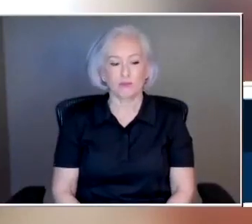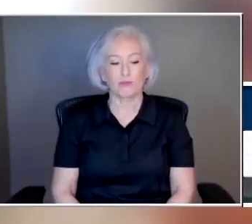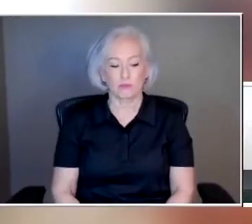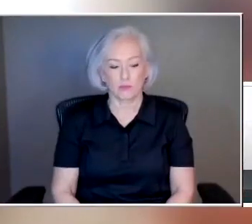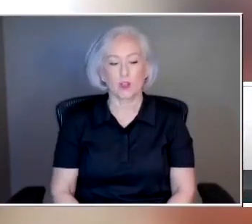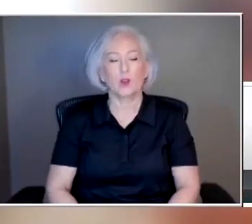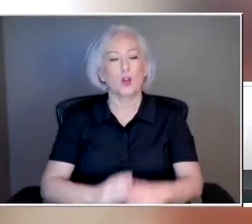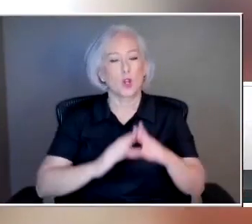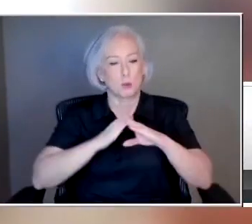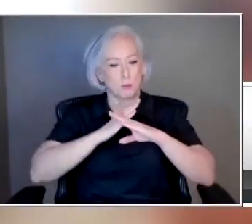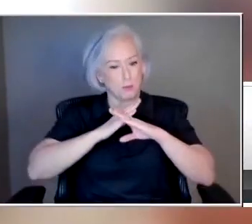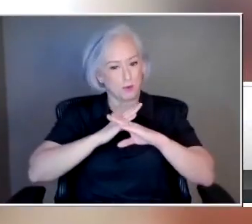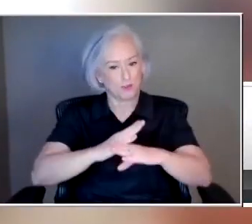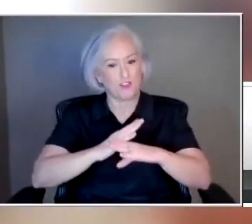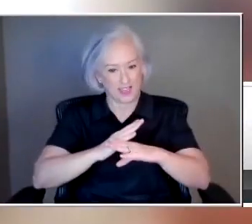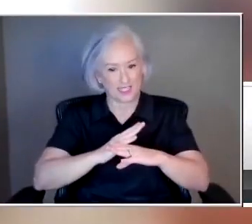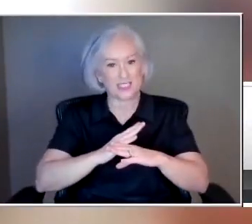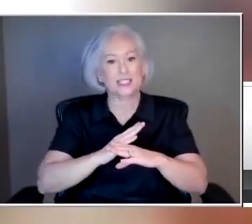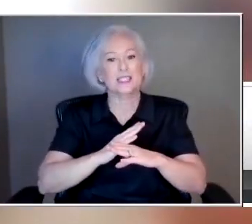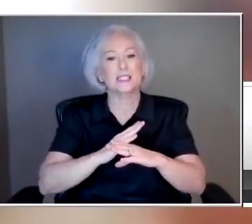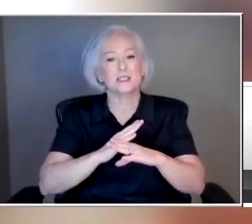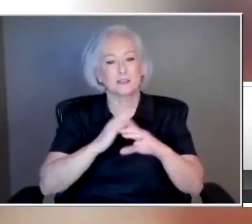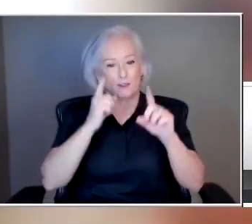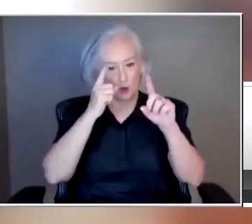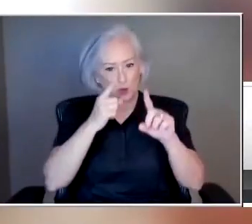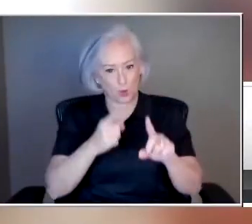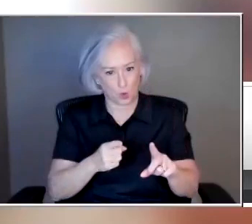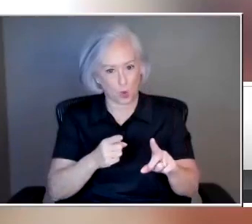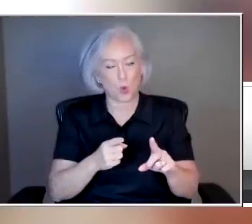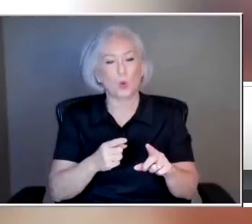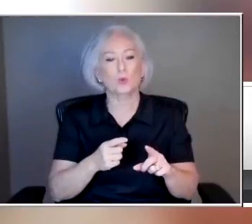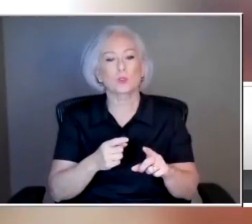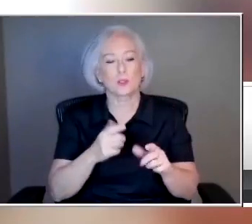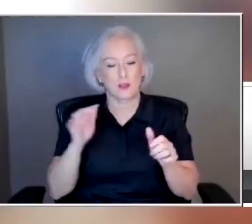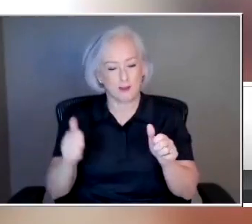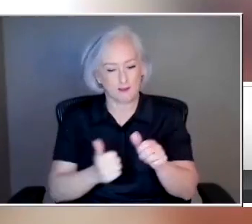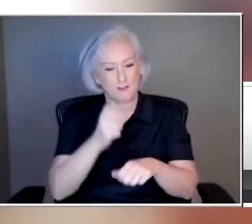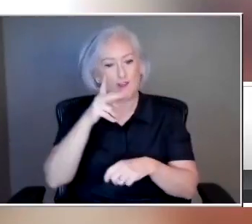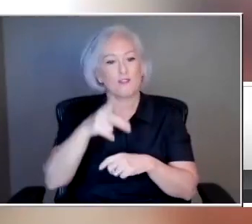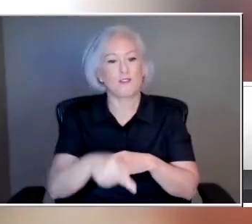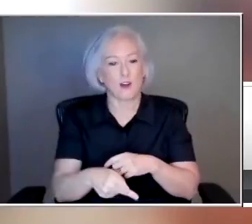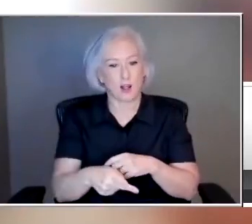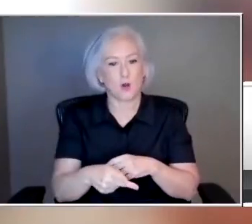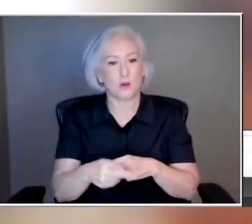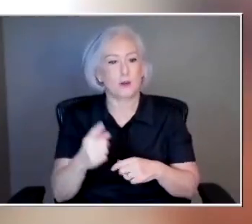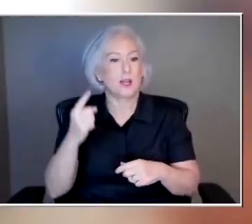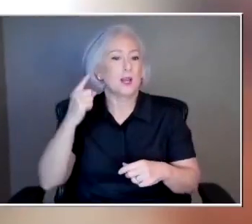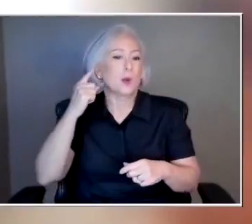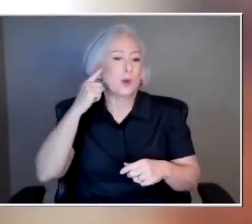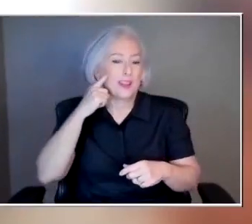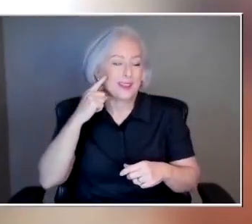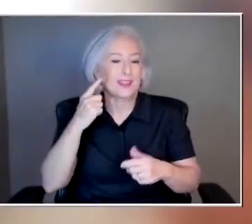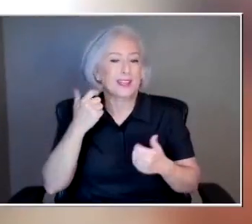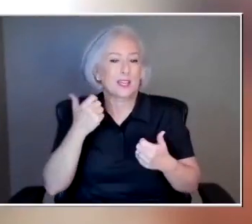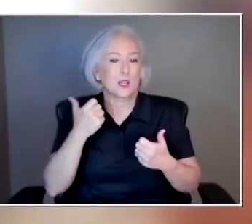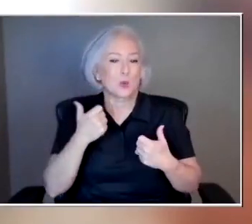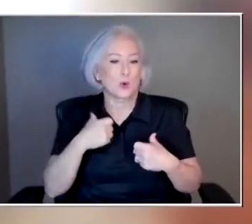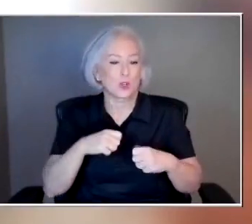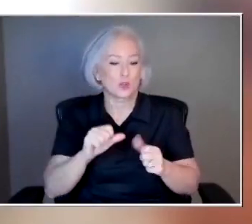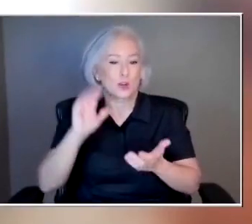preventative measures and regular measurements and follow-up, we think we're making an impact on the incidence of